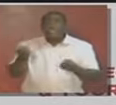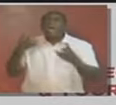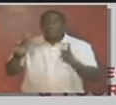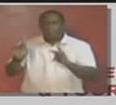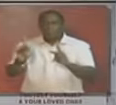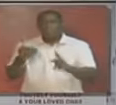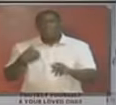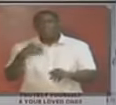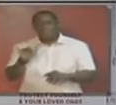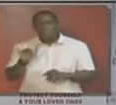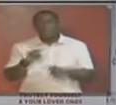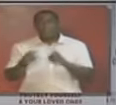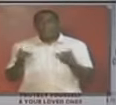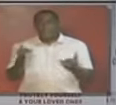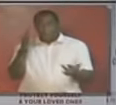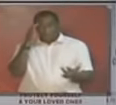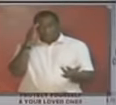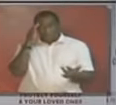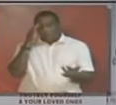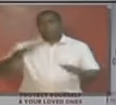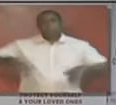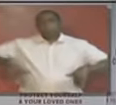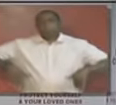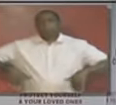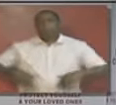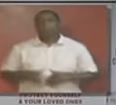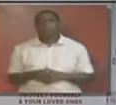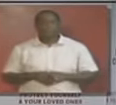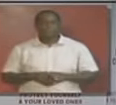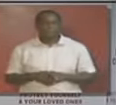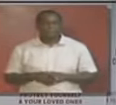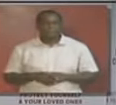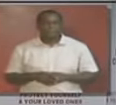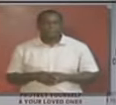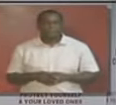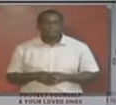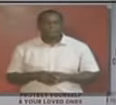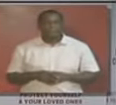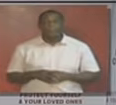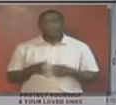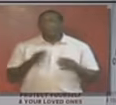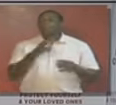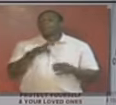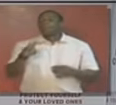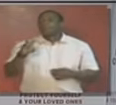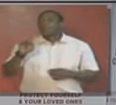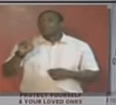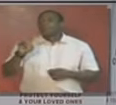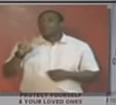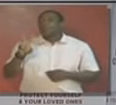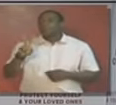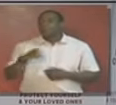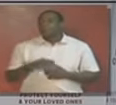in time. Thank you very much, Dr. Hinds. We go now to TV6, please.